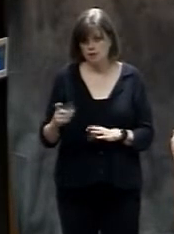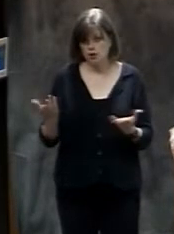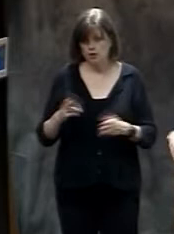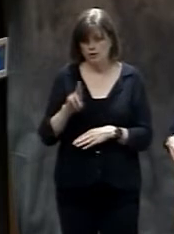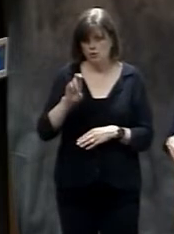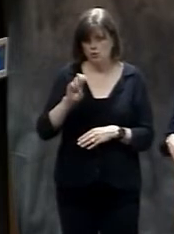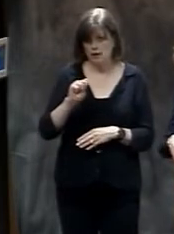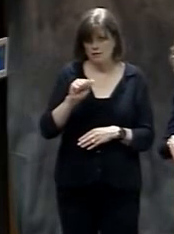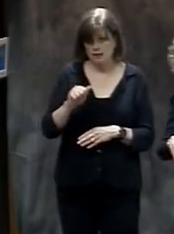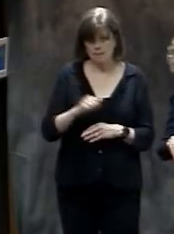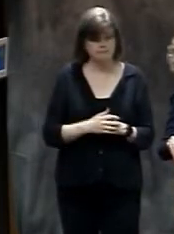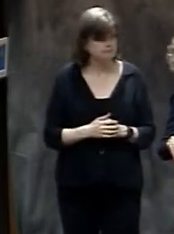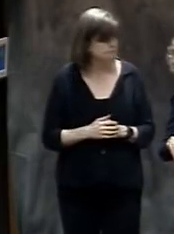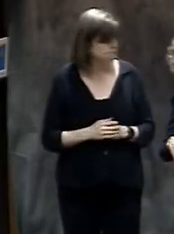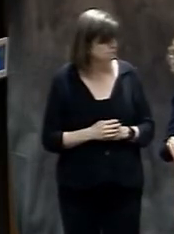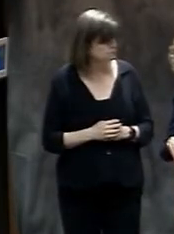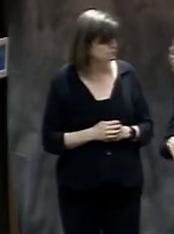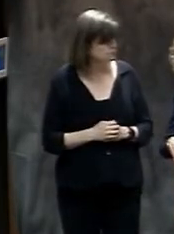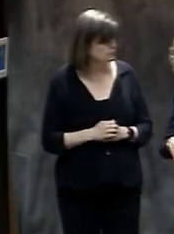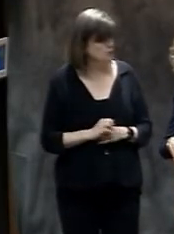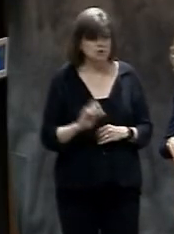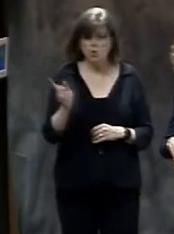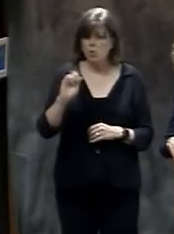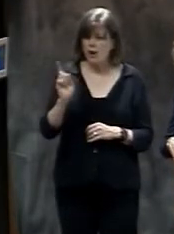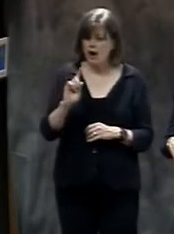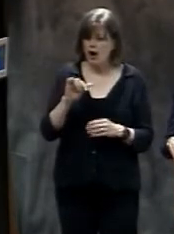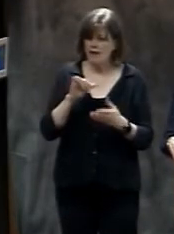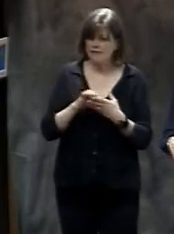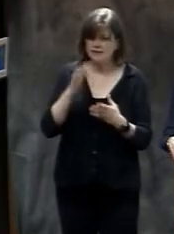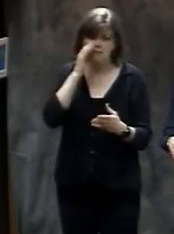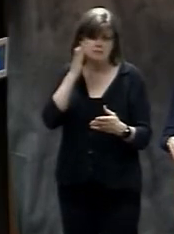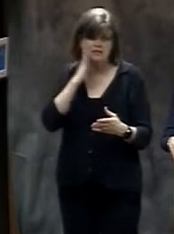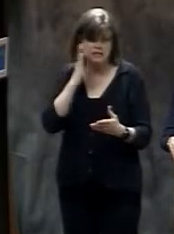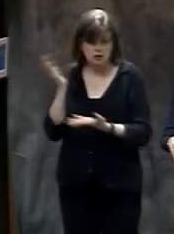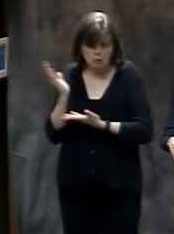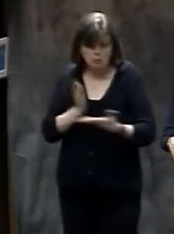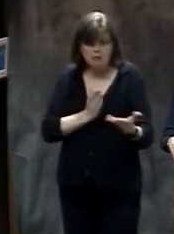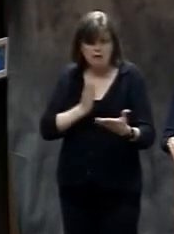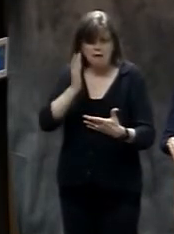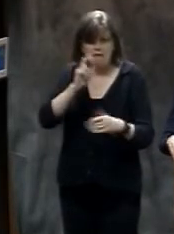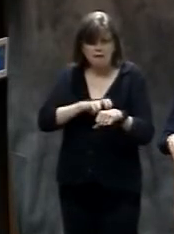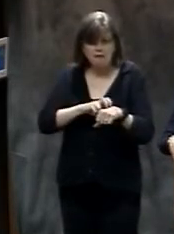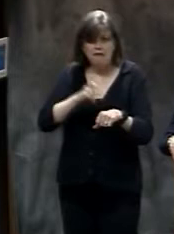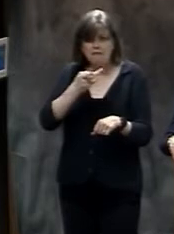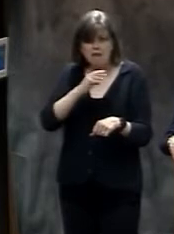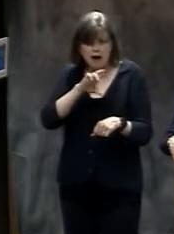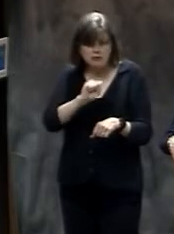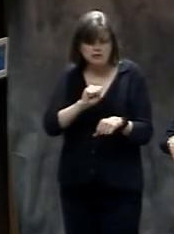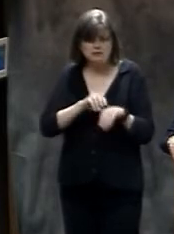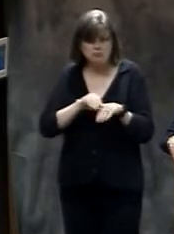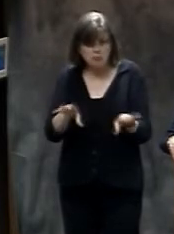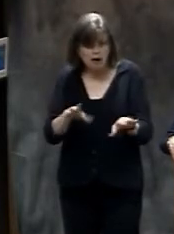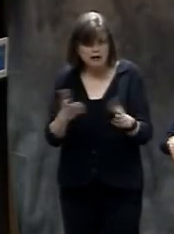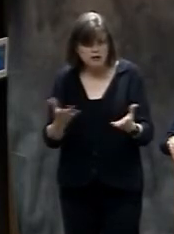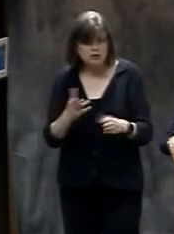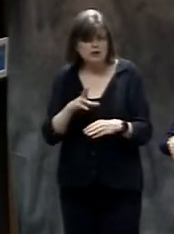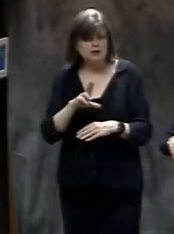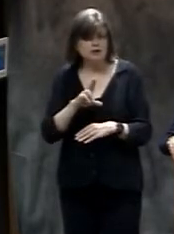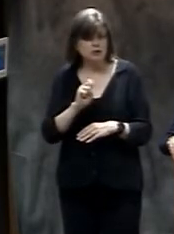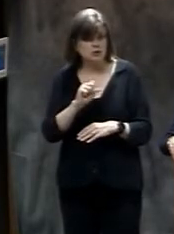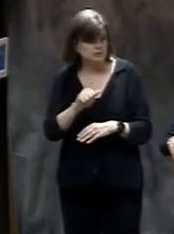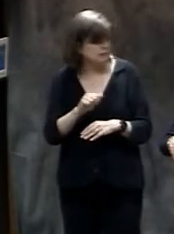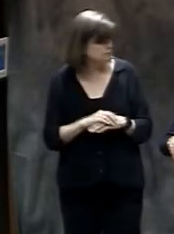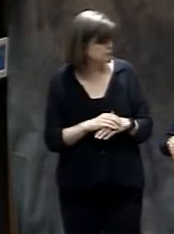So where have these recent outbreaks of Aedes aegypti-borne viruses occurred in the continental United States? You can see from the key that the blue